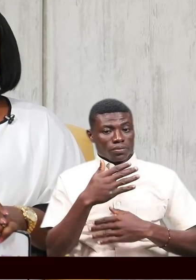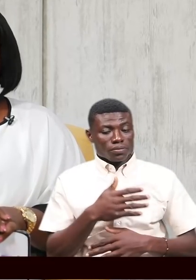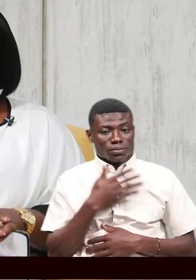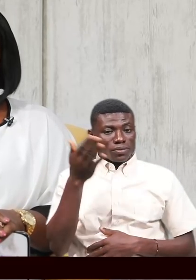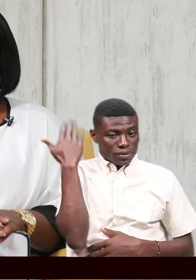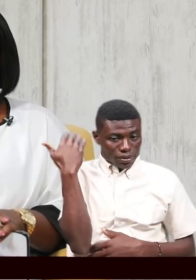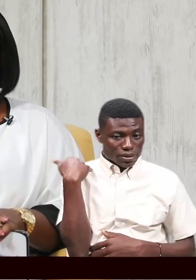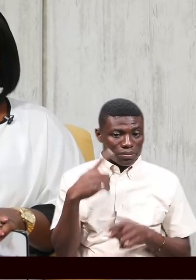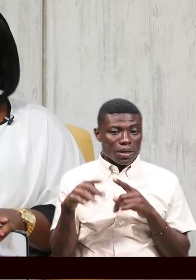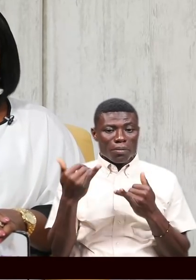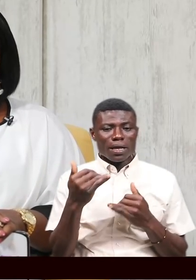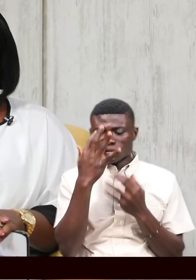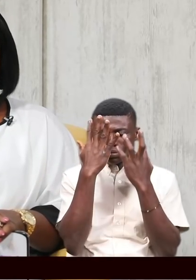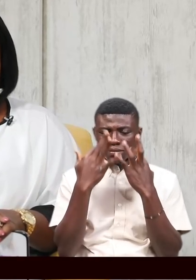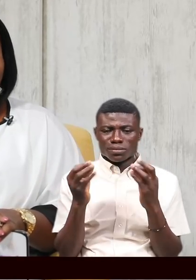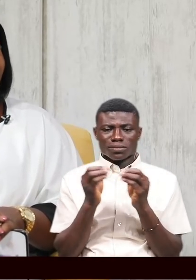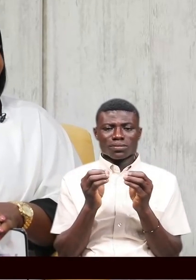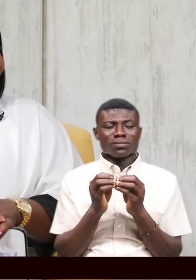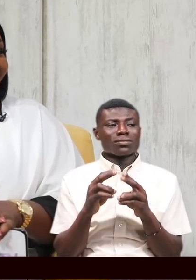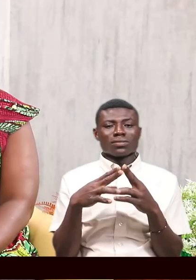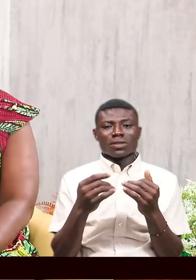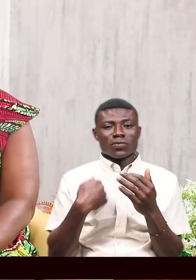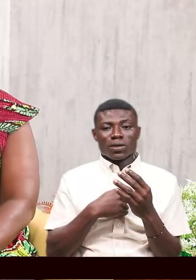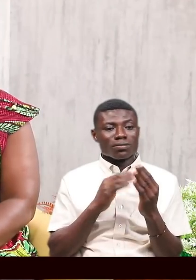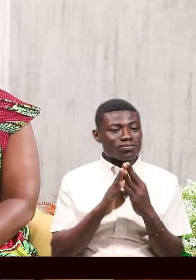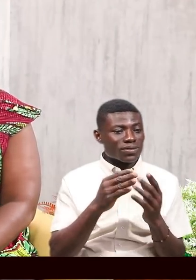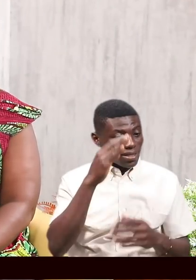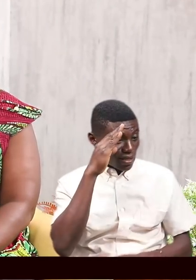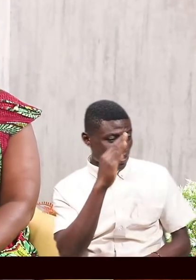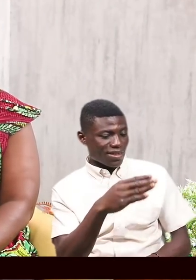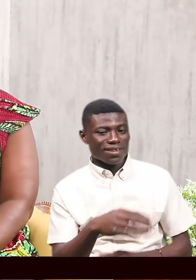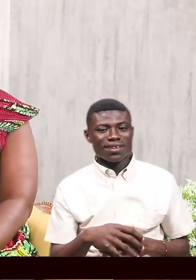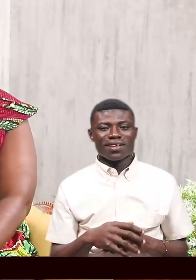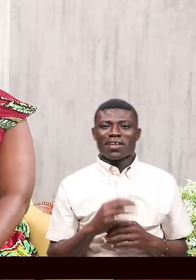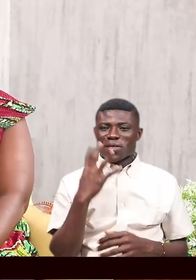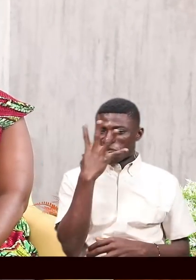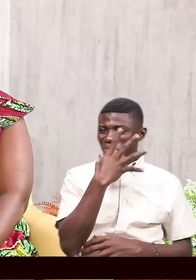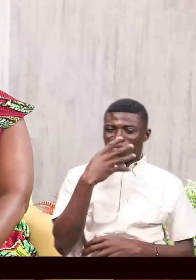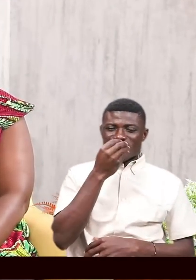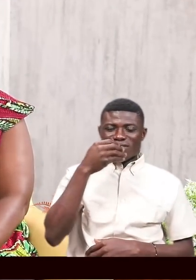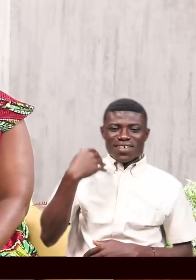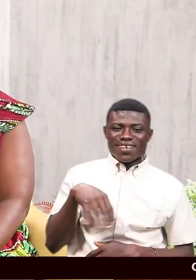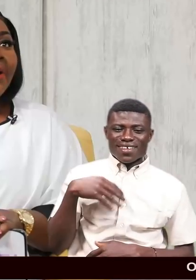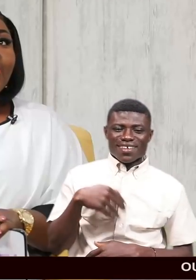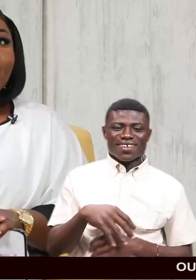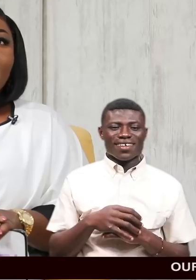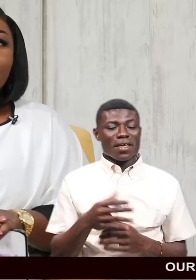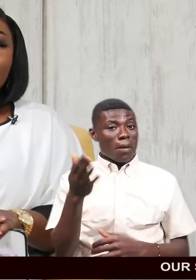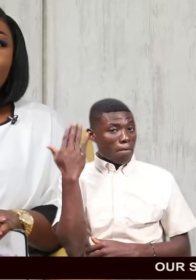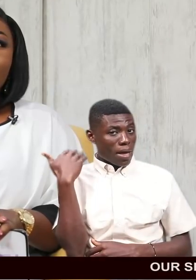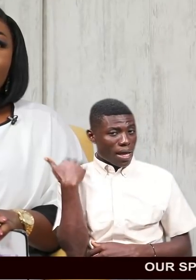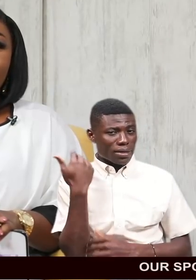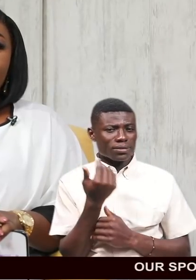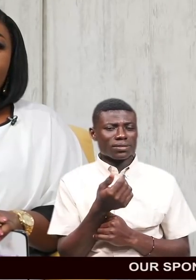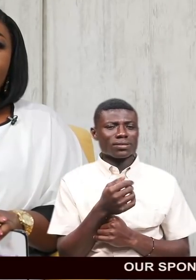crabby a barber's no qua, na minimino. Nana shesha. Why a fool? Nan no na a